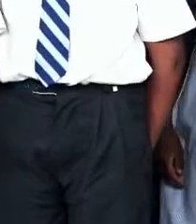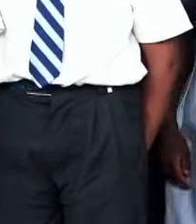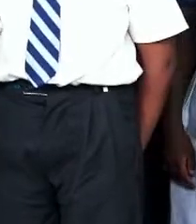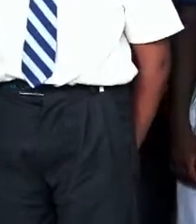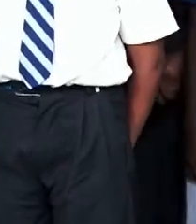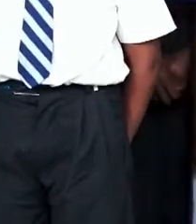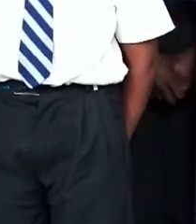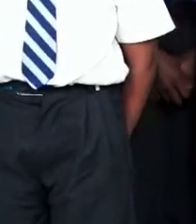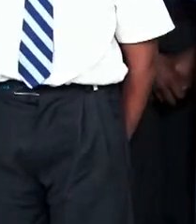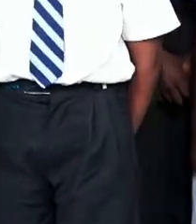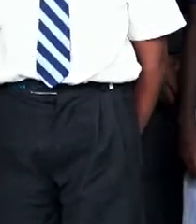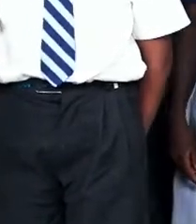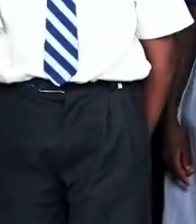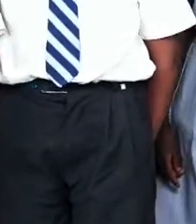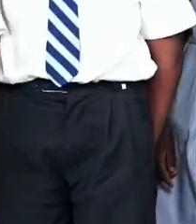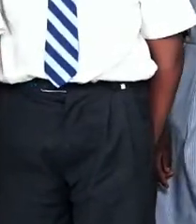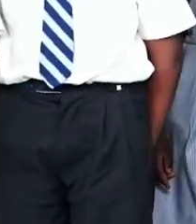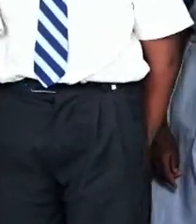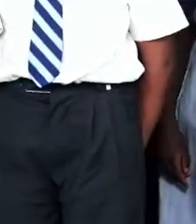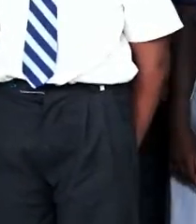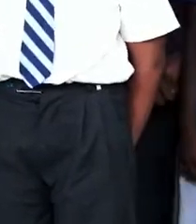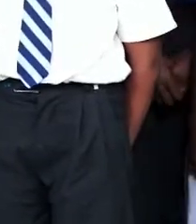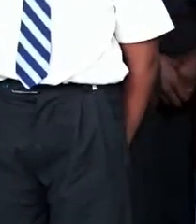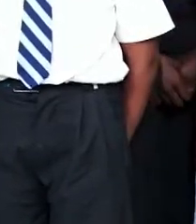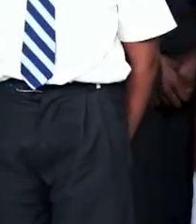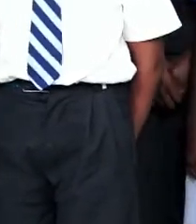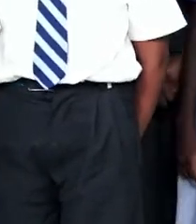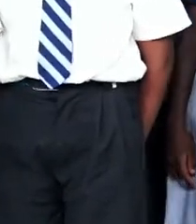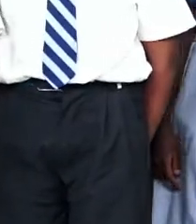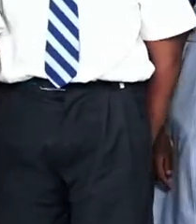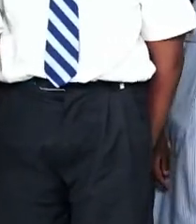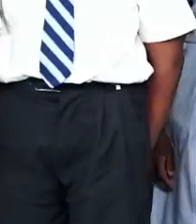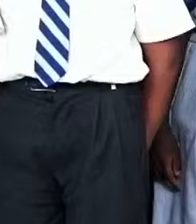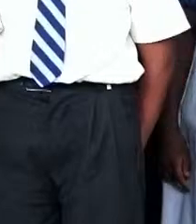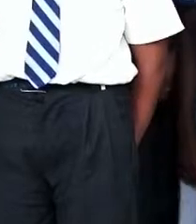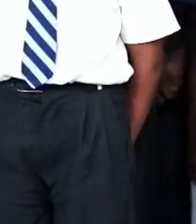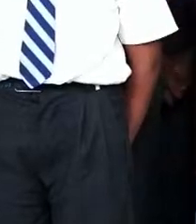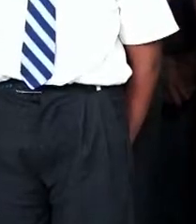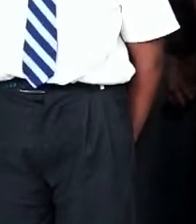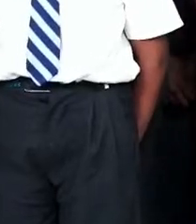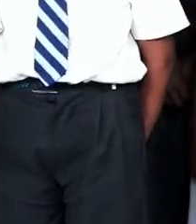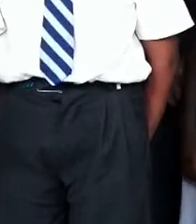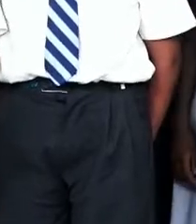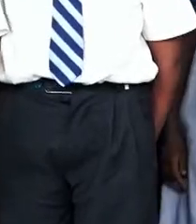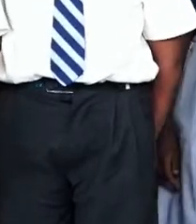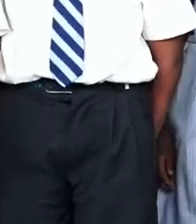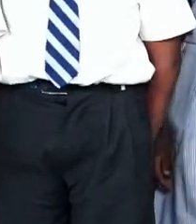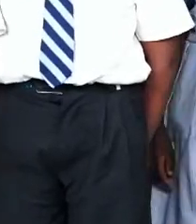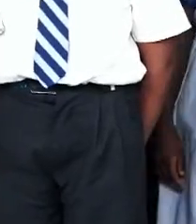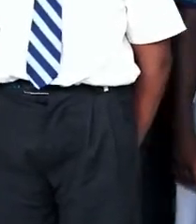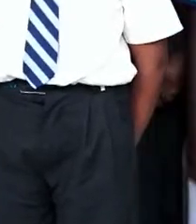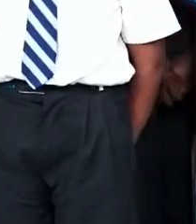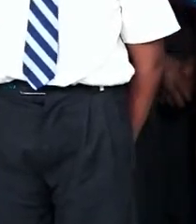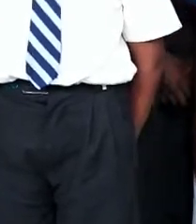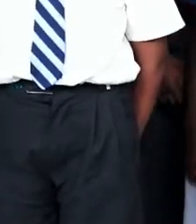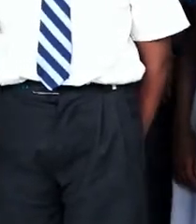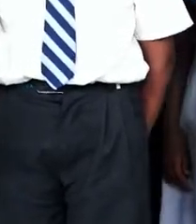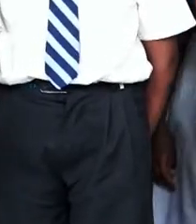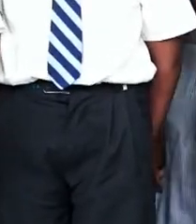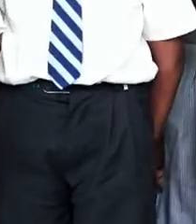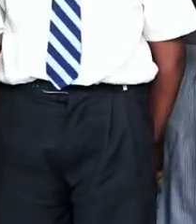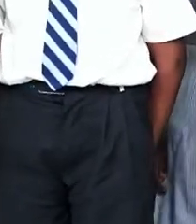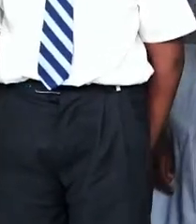Now and every day, in each and every step, he is